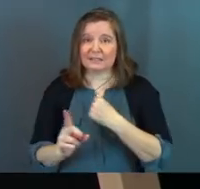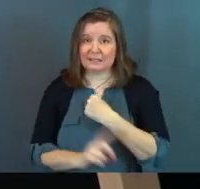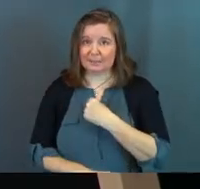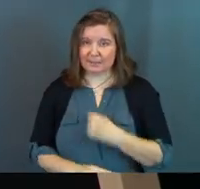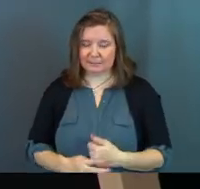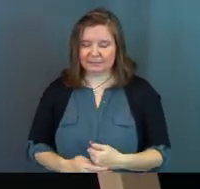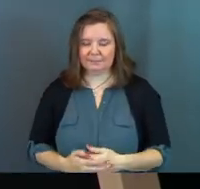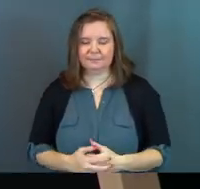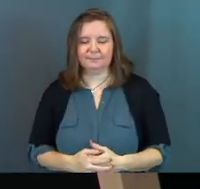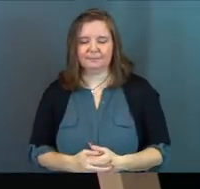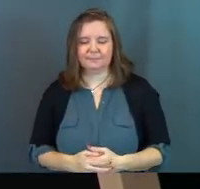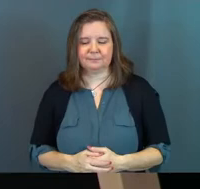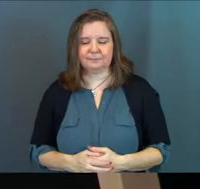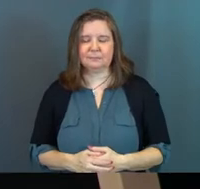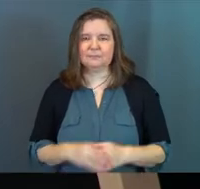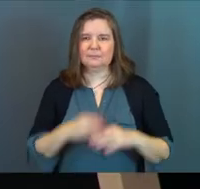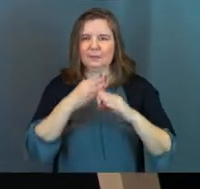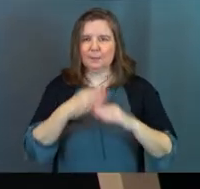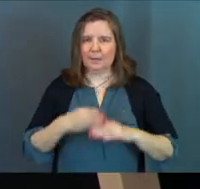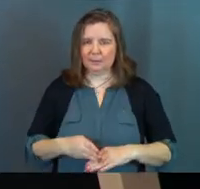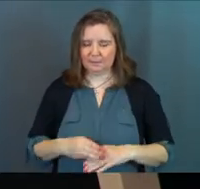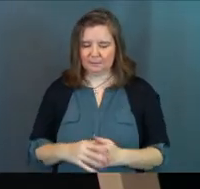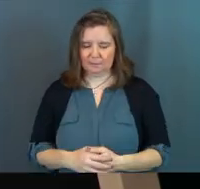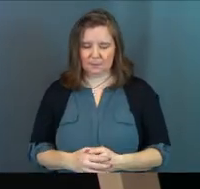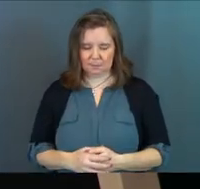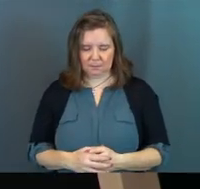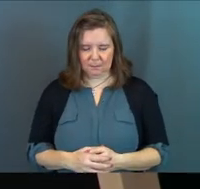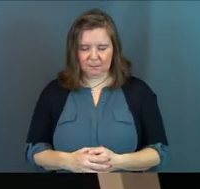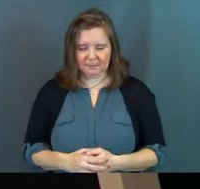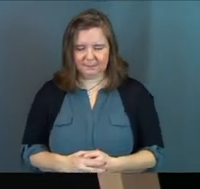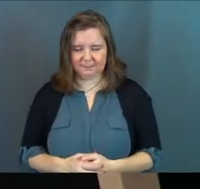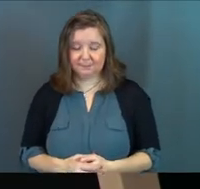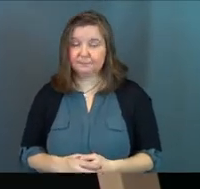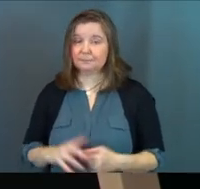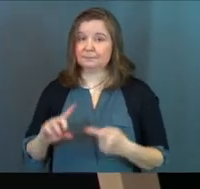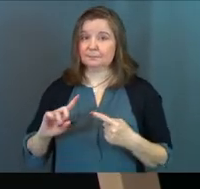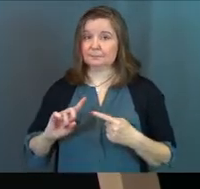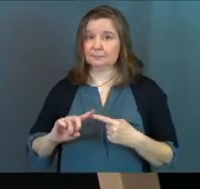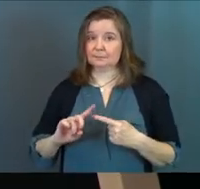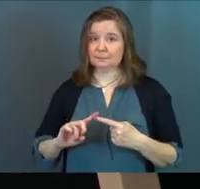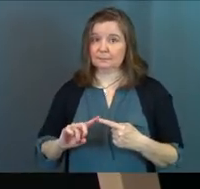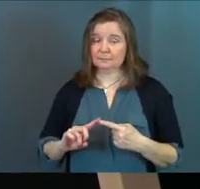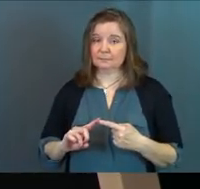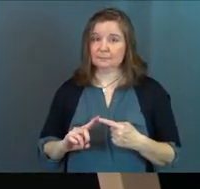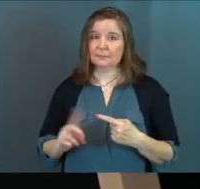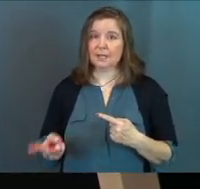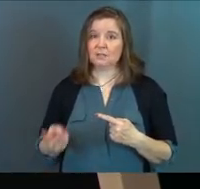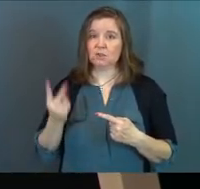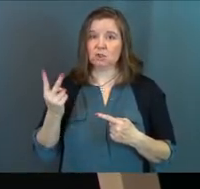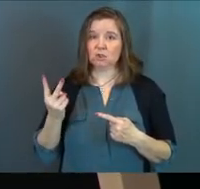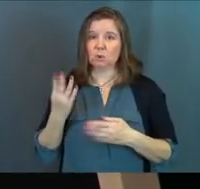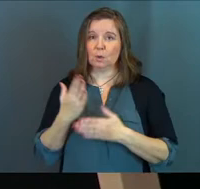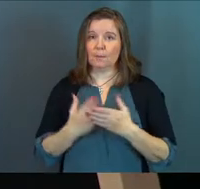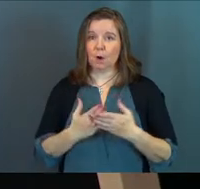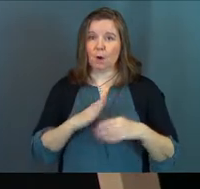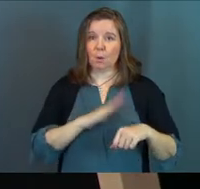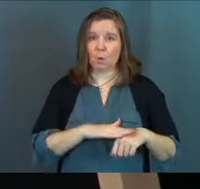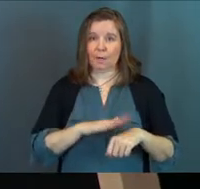discipline? Break it down for you. Number one, it's a two-part warning.